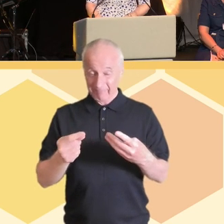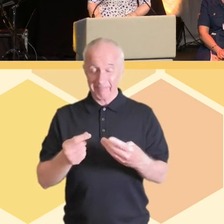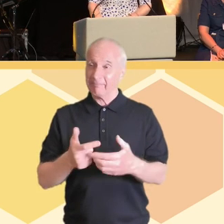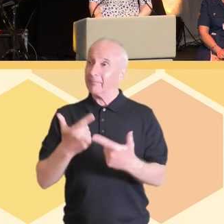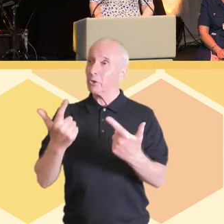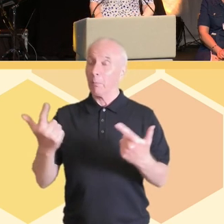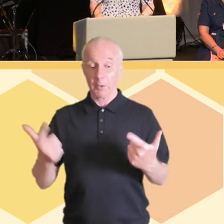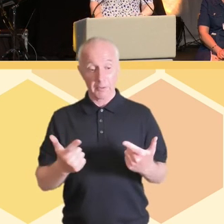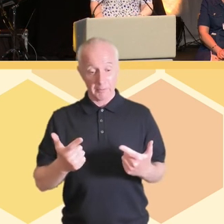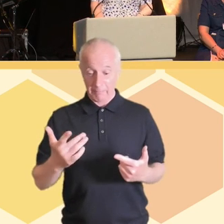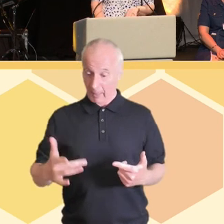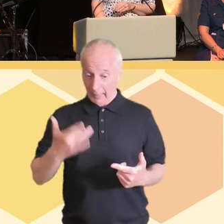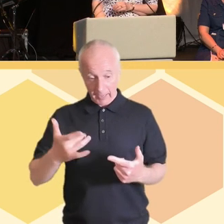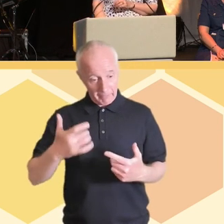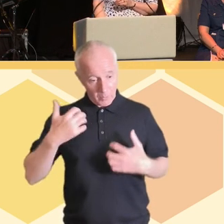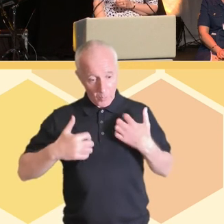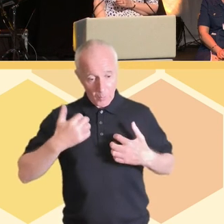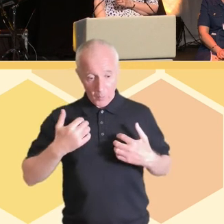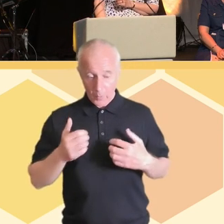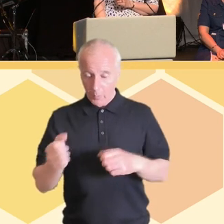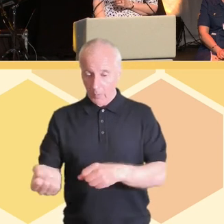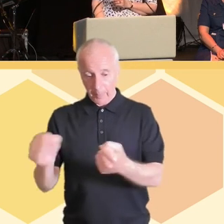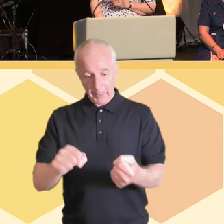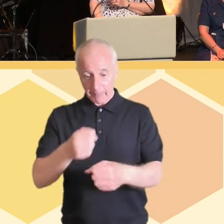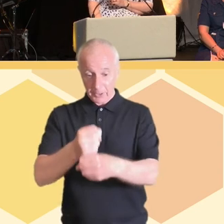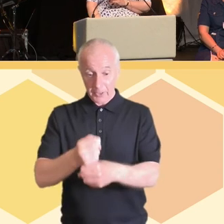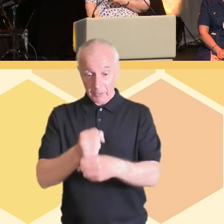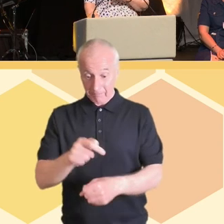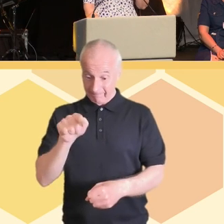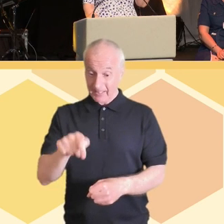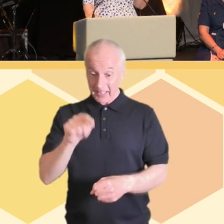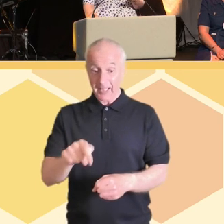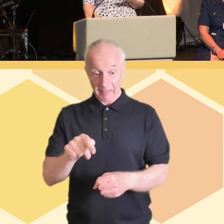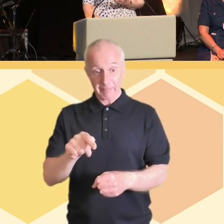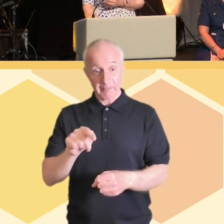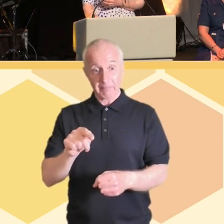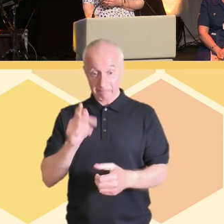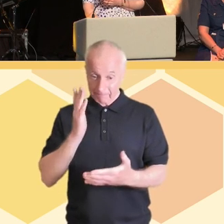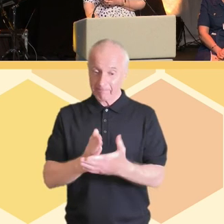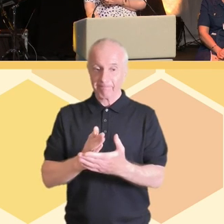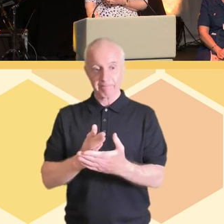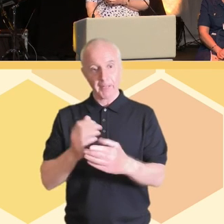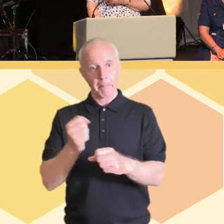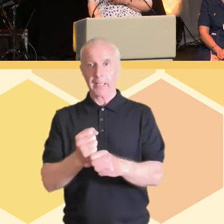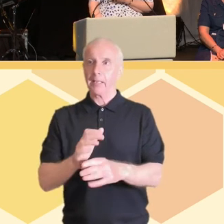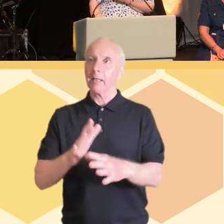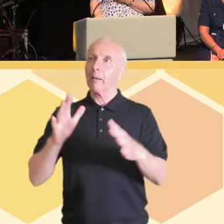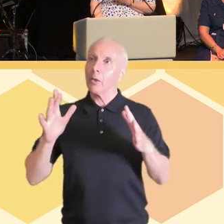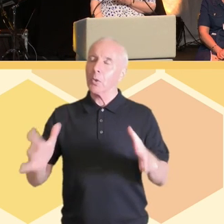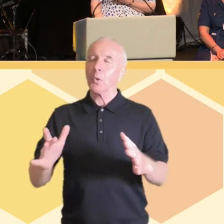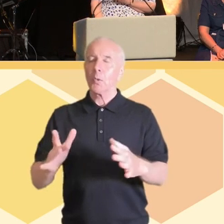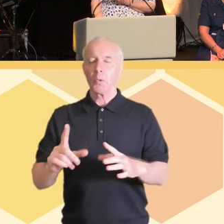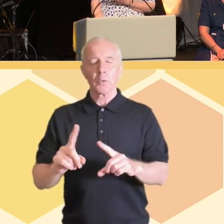our churches. Baptist churches are making a difference, and I want to celebrate that, and I want to say